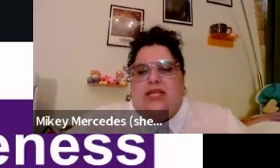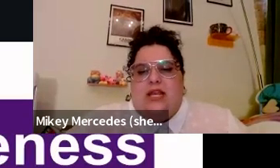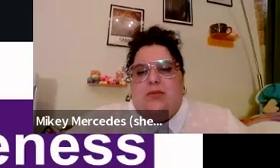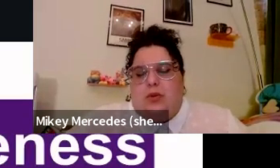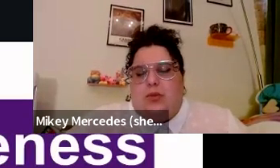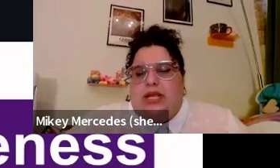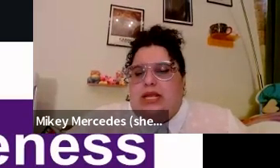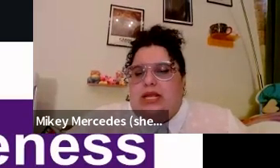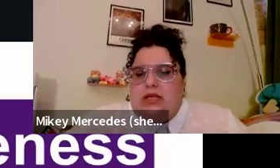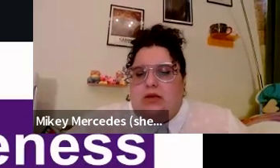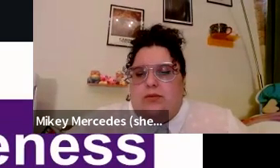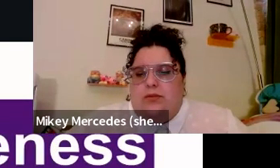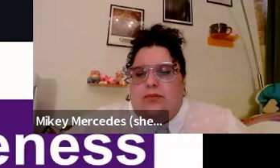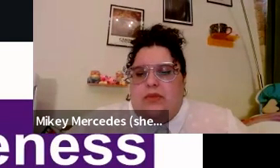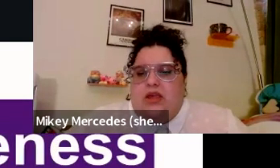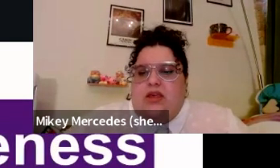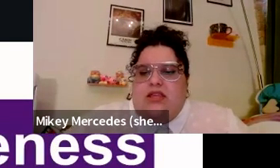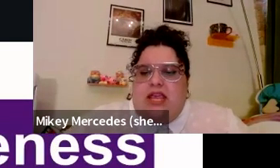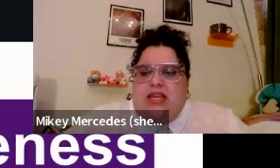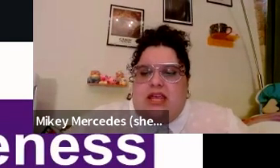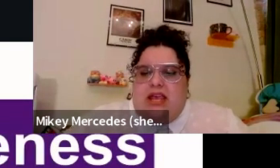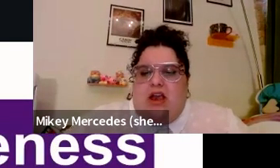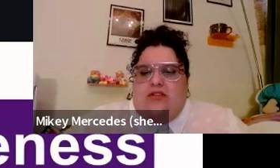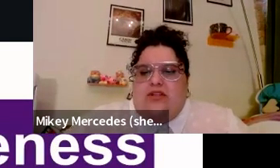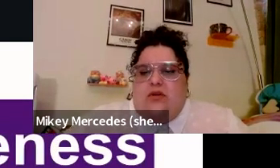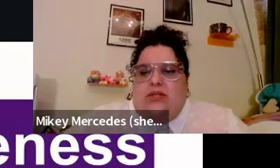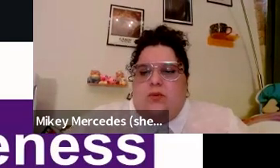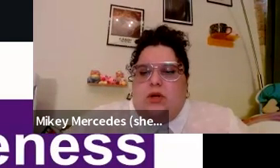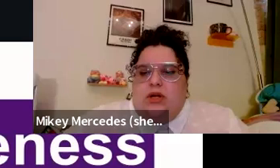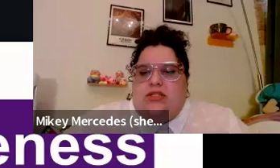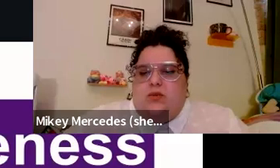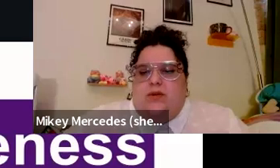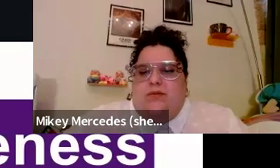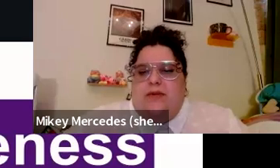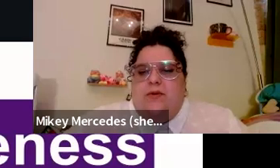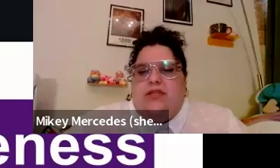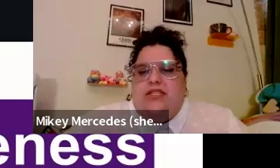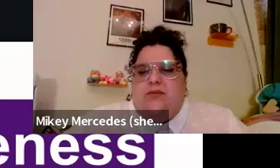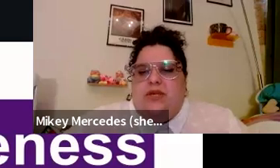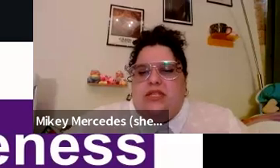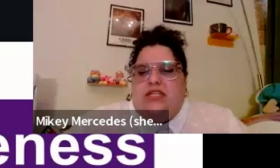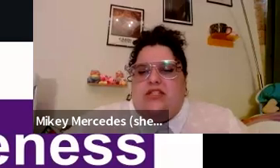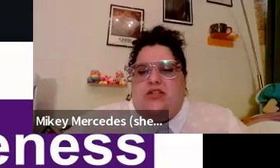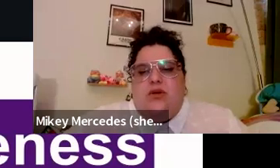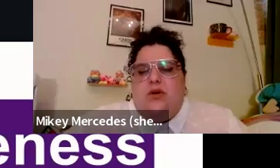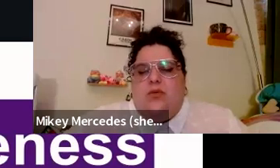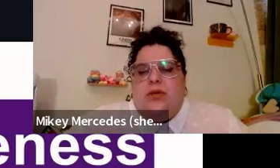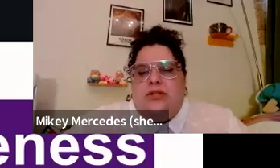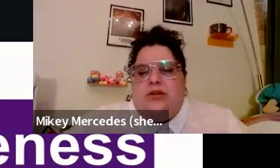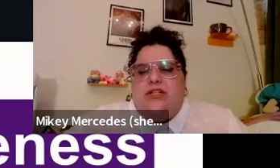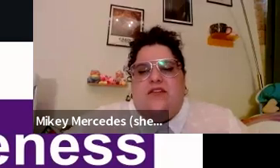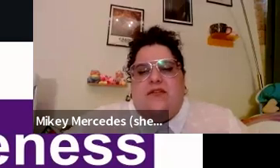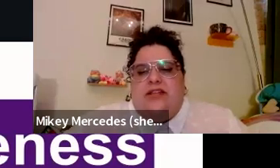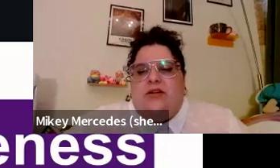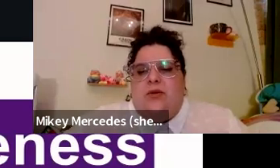lot in my reading of these accounts. And I know that doesn't come as a surprise to anyone